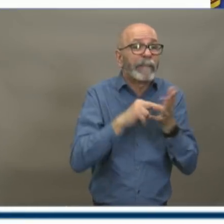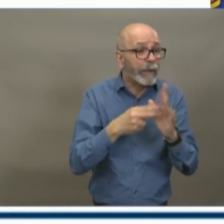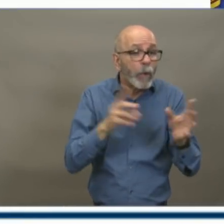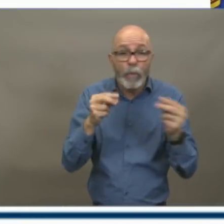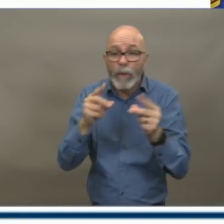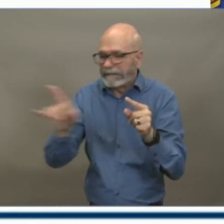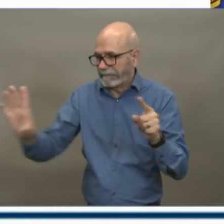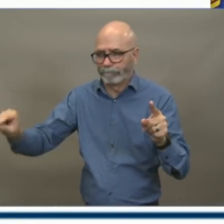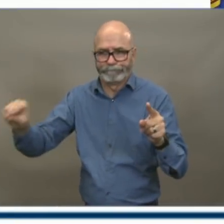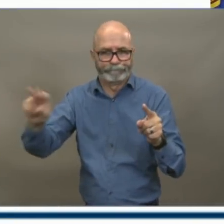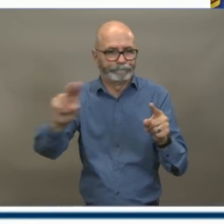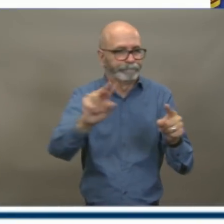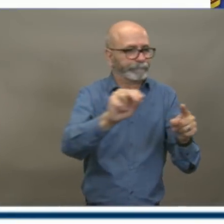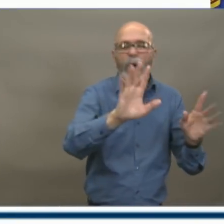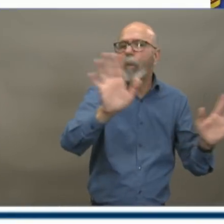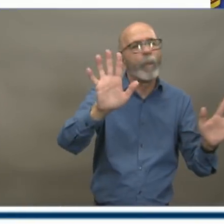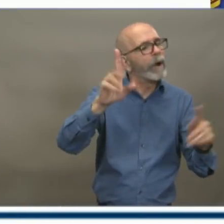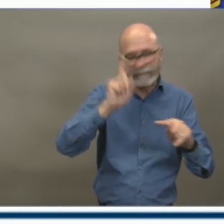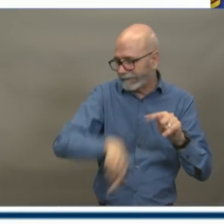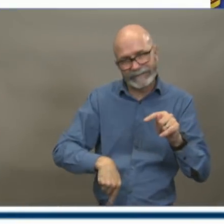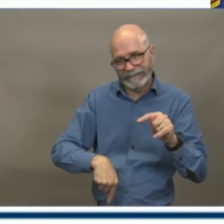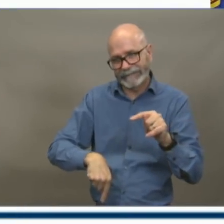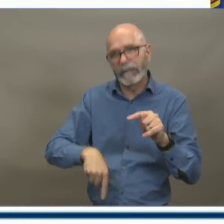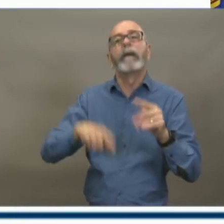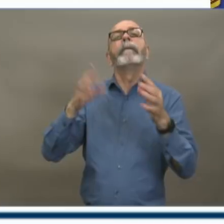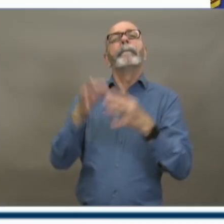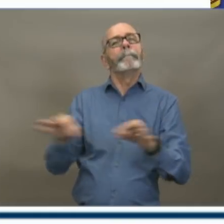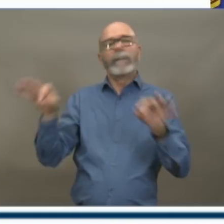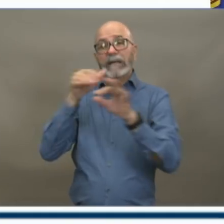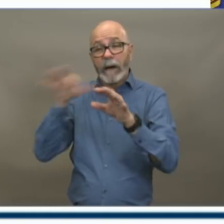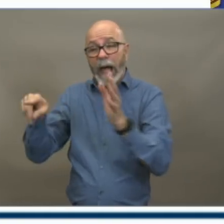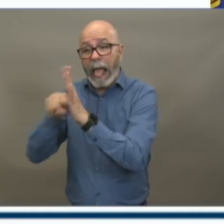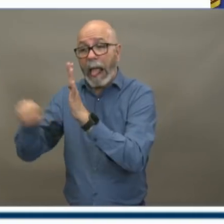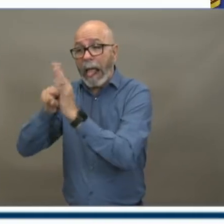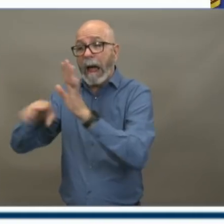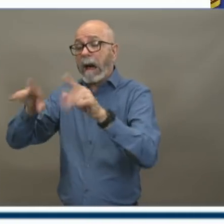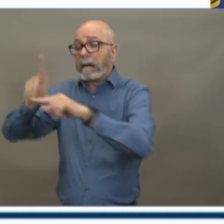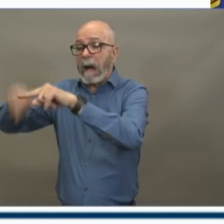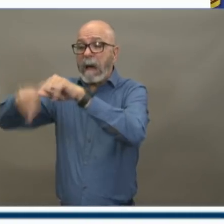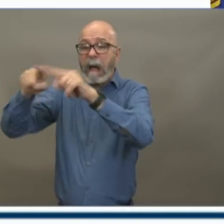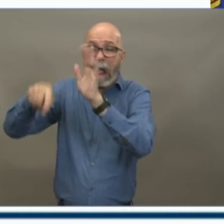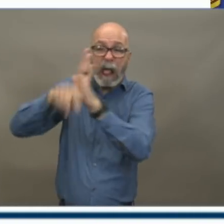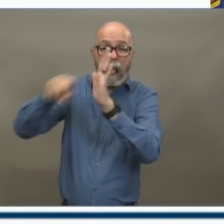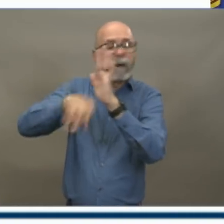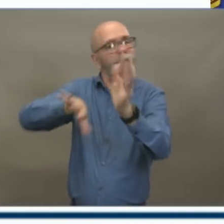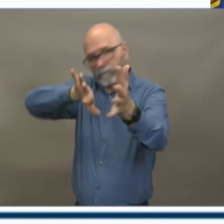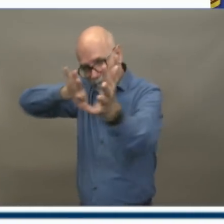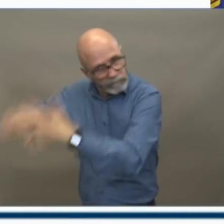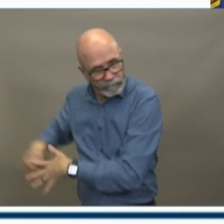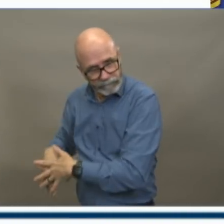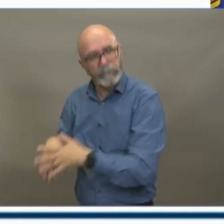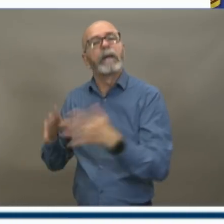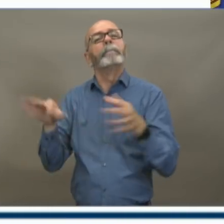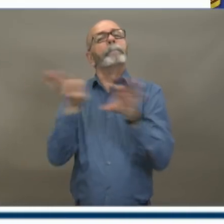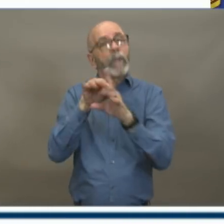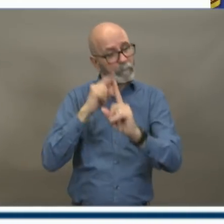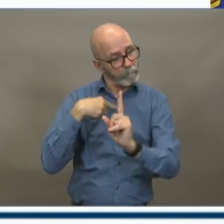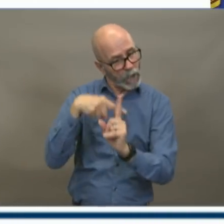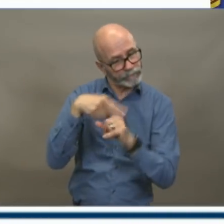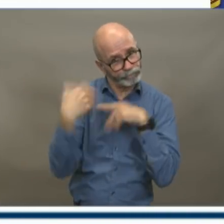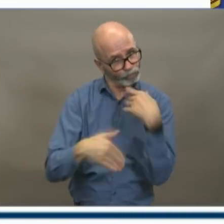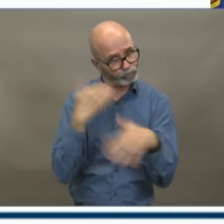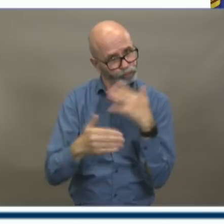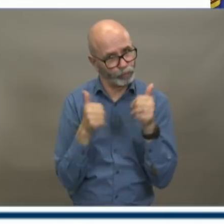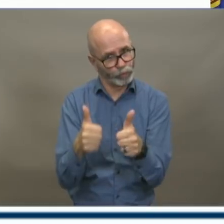Next, we'll go to Tim Bousquet from the Halifax Examiner. Go ahead, Tim. Hi, good afternoon. I have a question for the